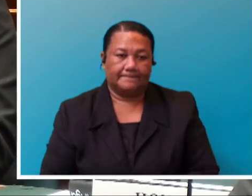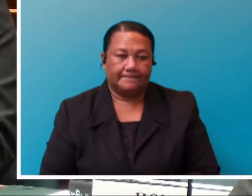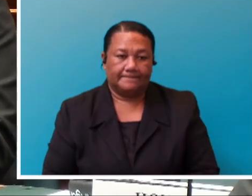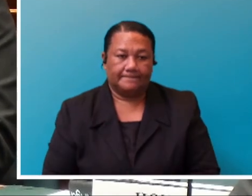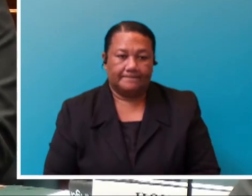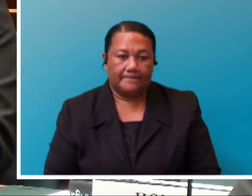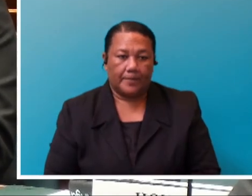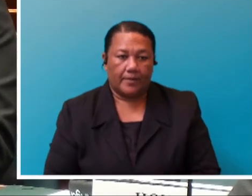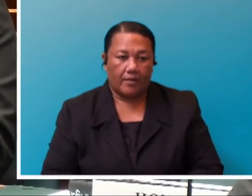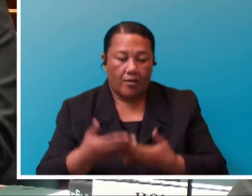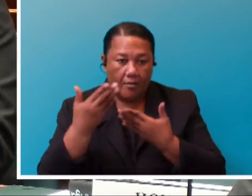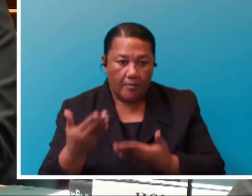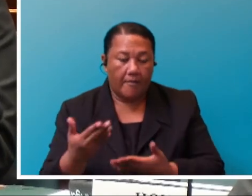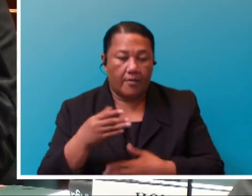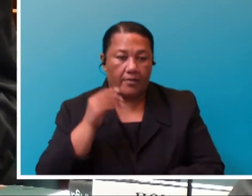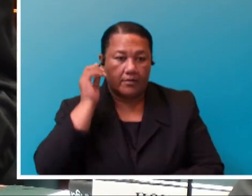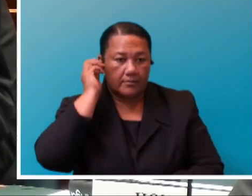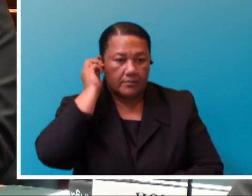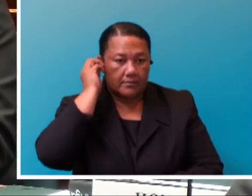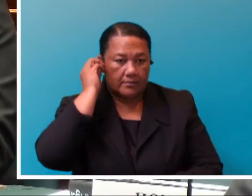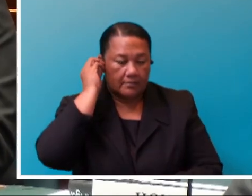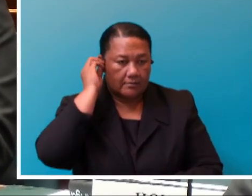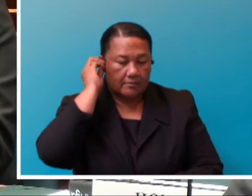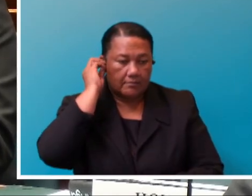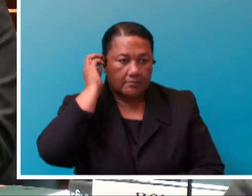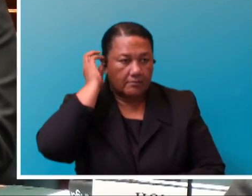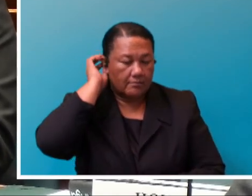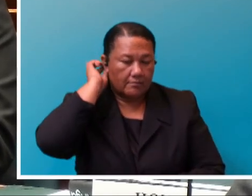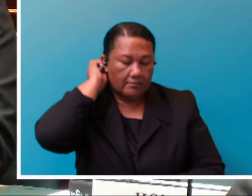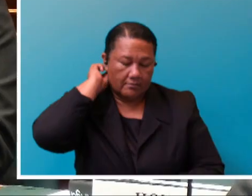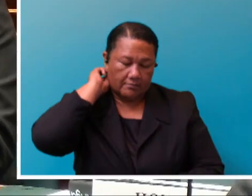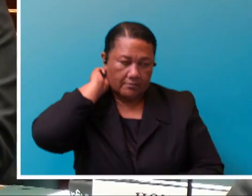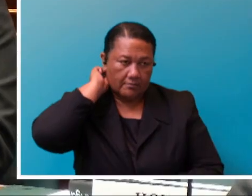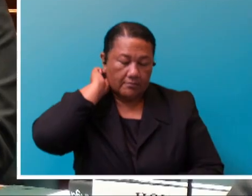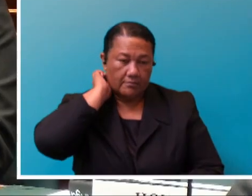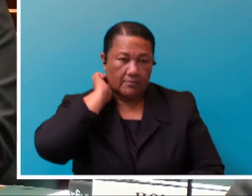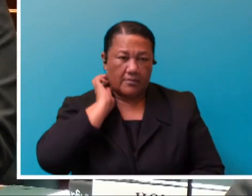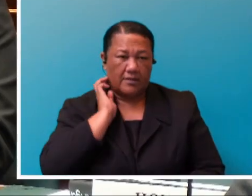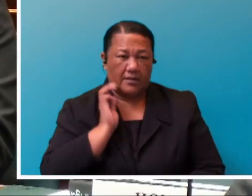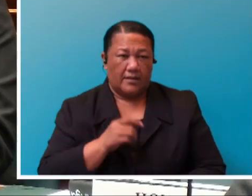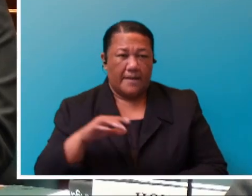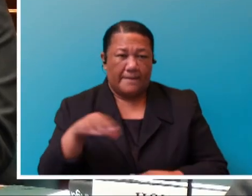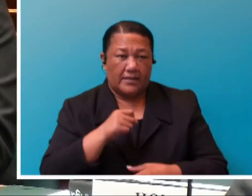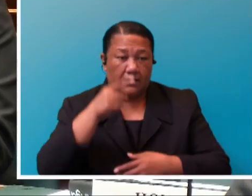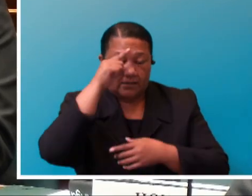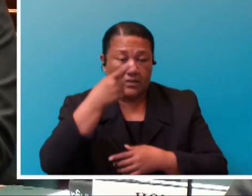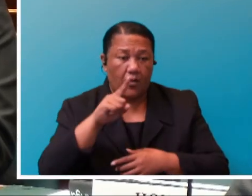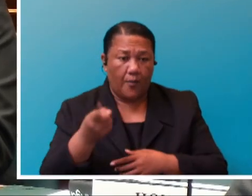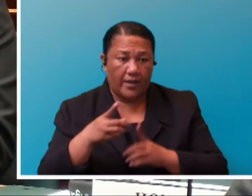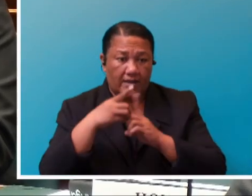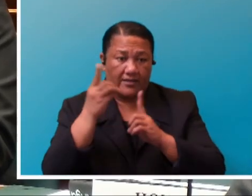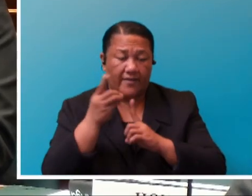Honourable Member must understand, Mr. Speaker said that the infrastructure development, especially of this scale, does not